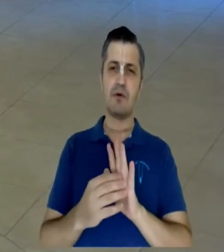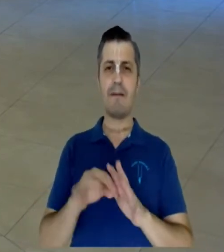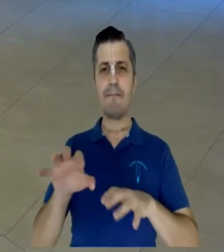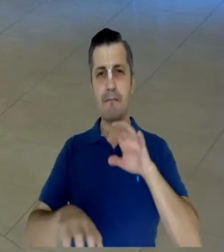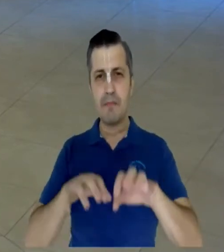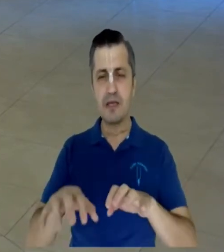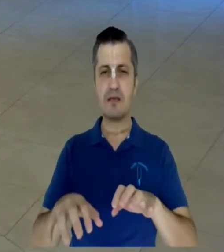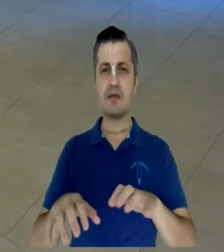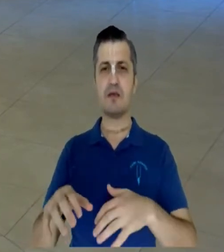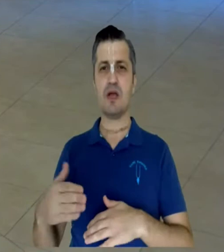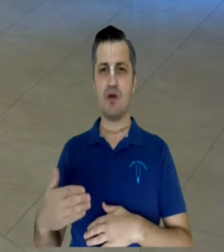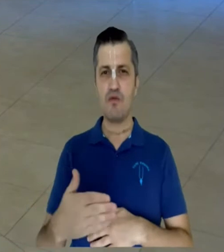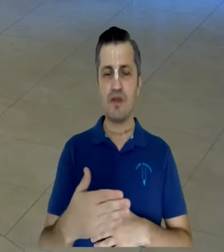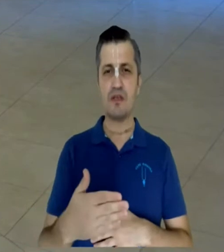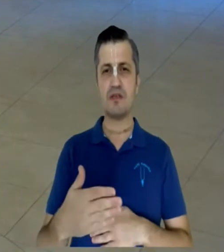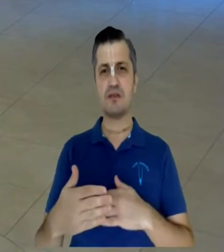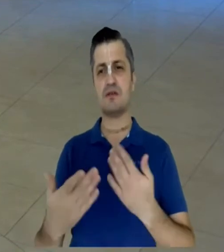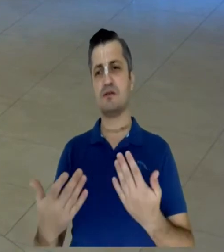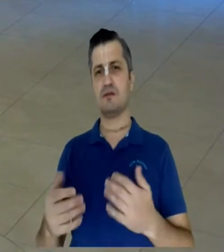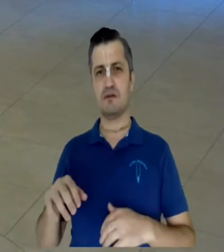up to eventually to the human form of life.